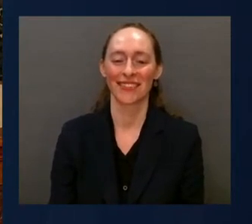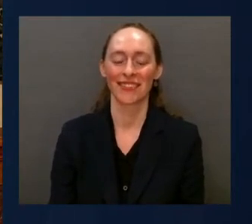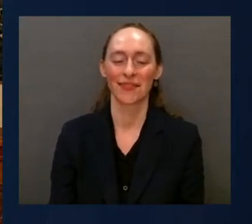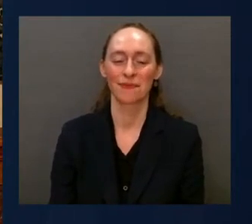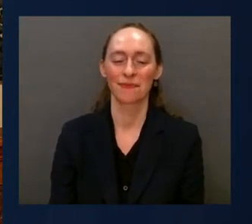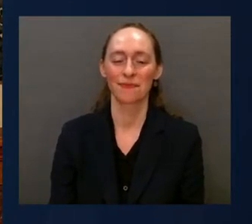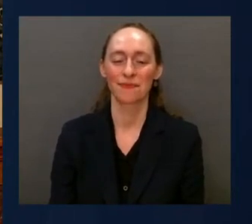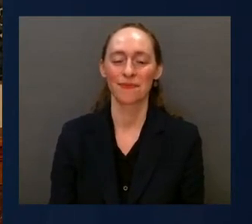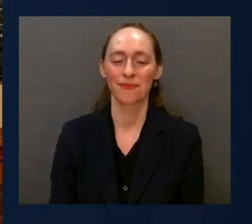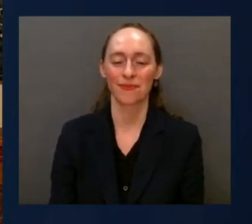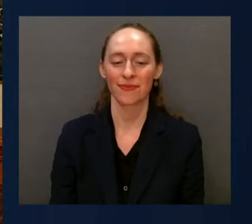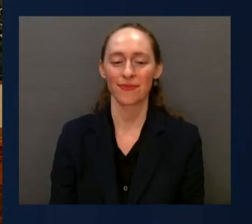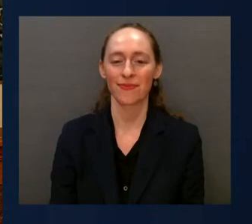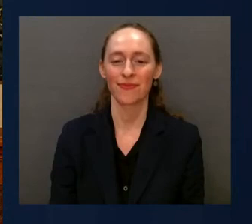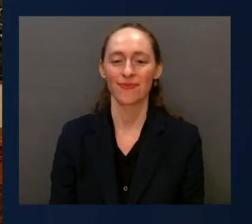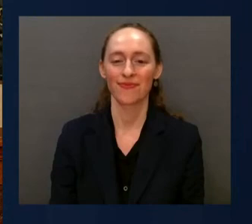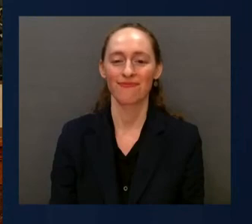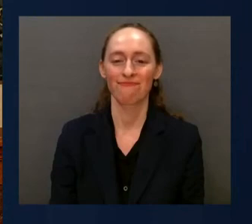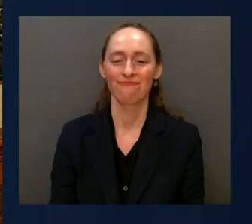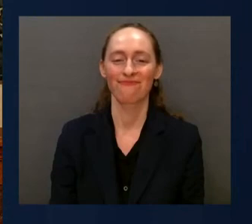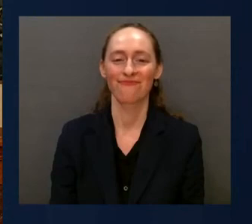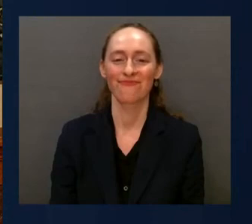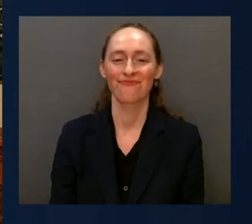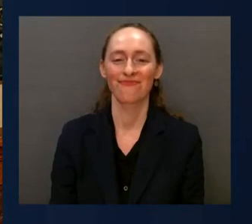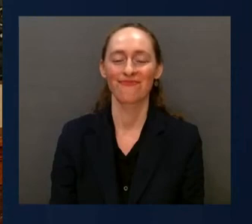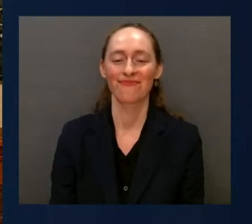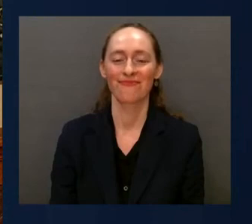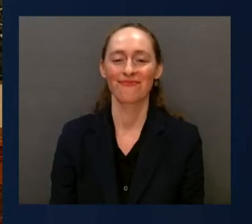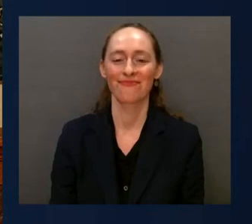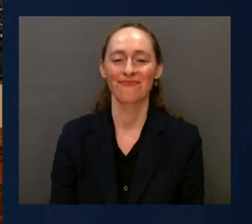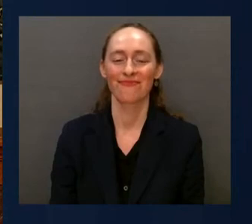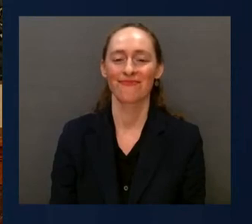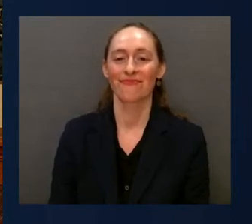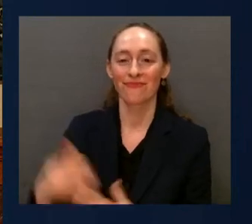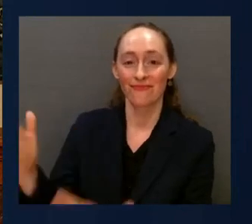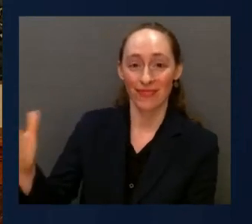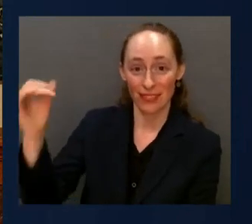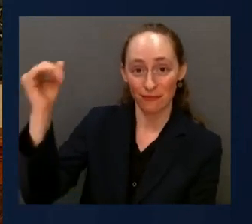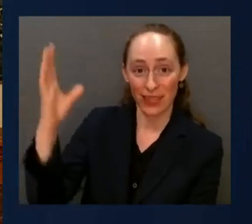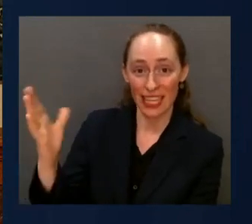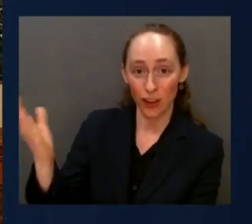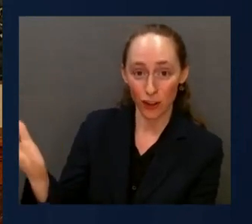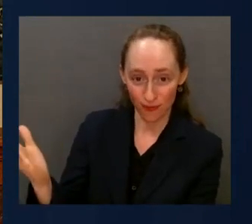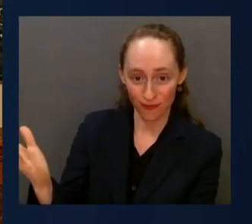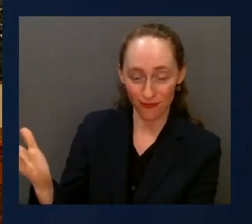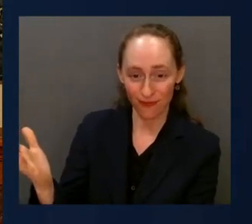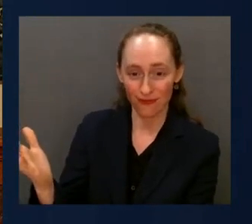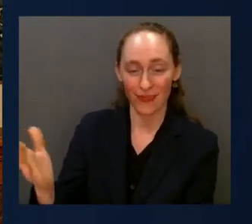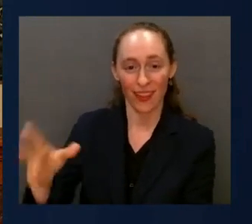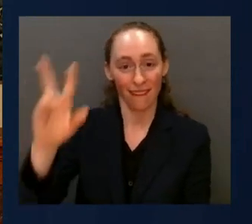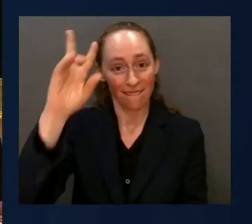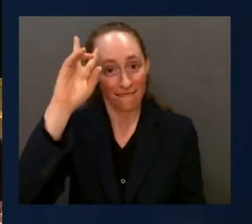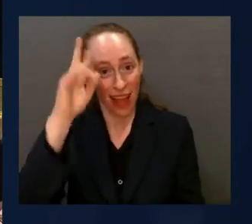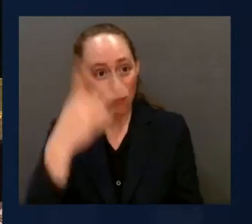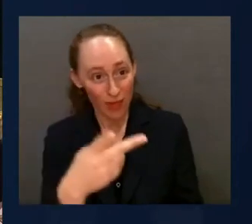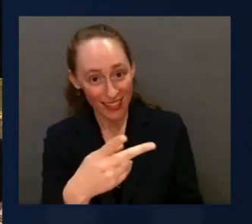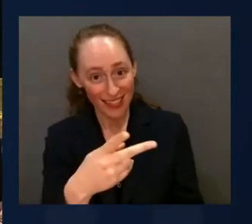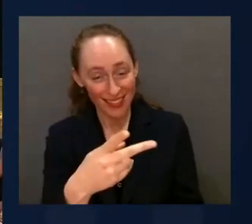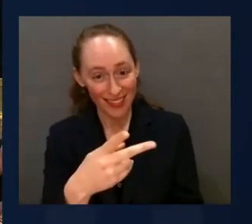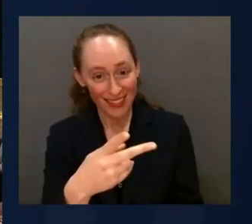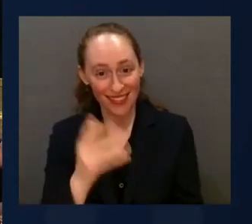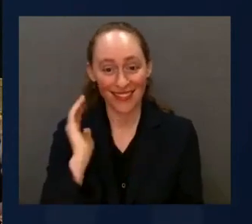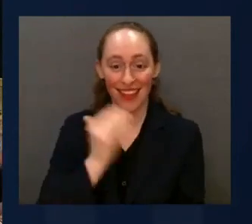Mr. Speaker, Madam Vice President, our First Lady and Second Gentleman, good to see you guys up